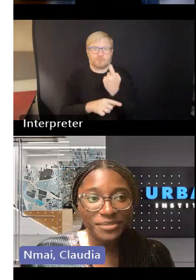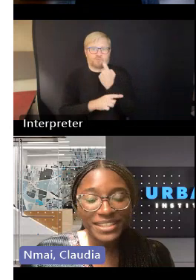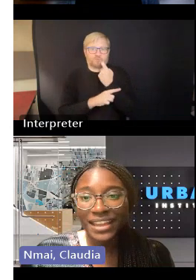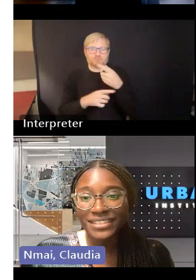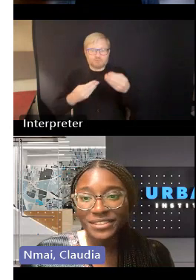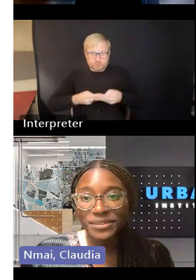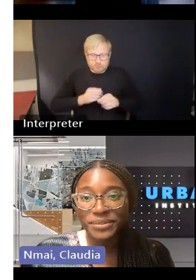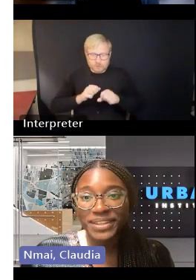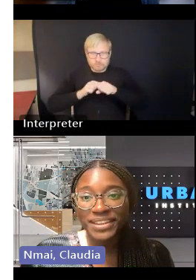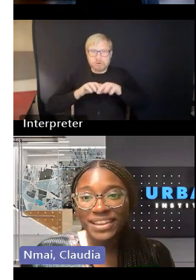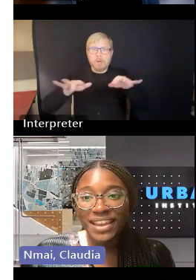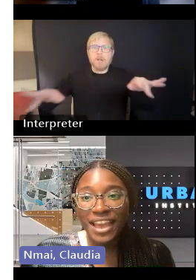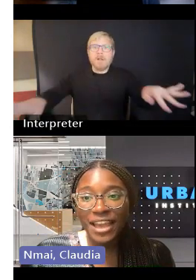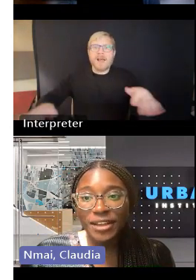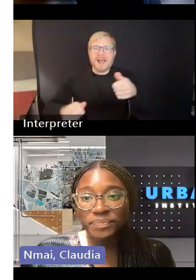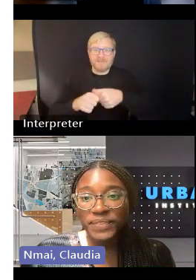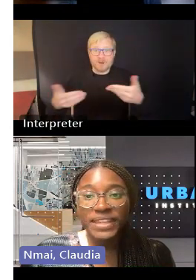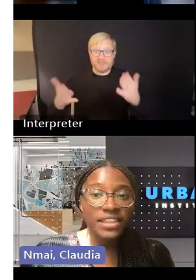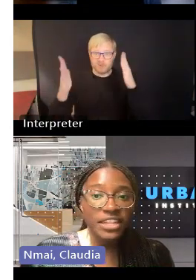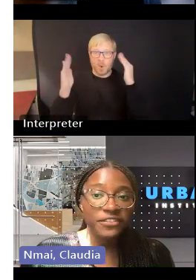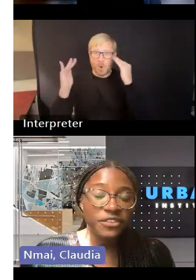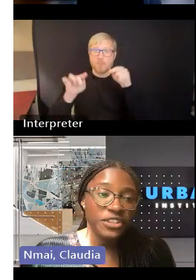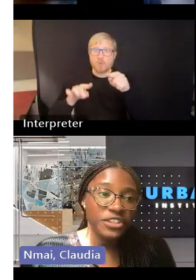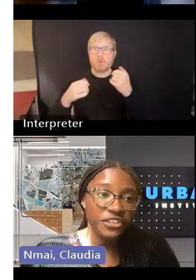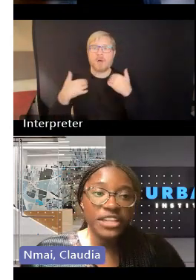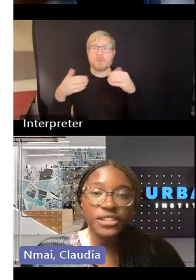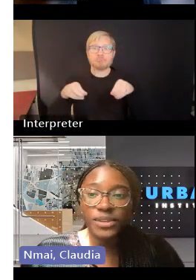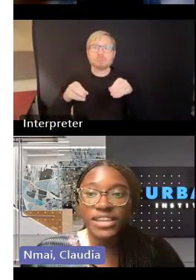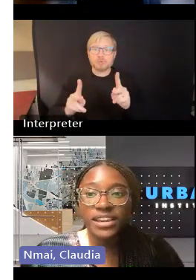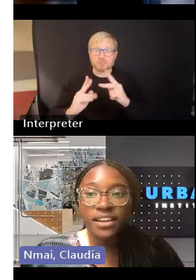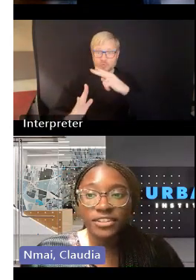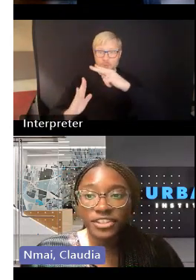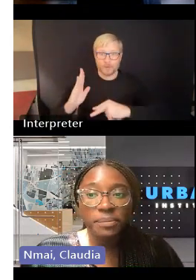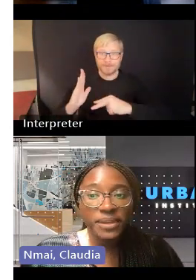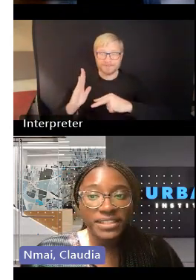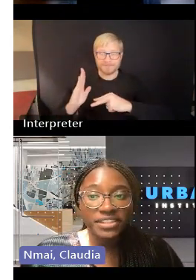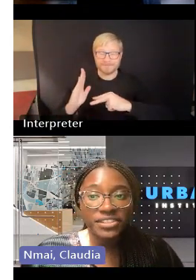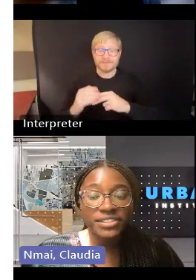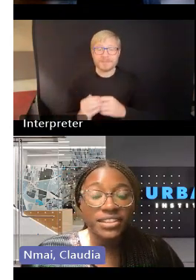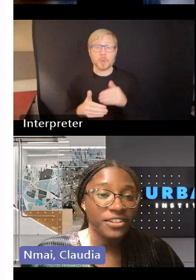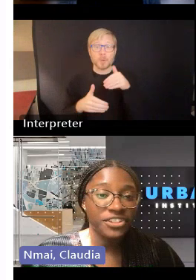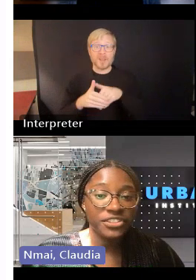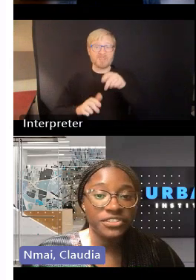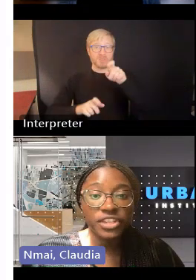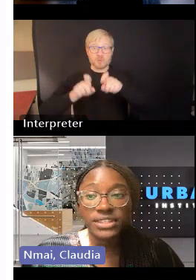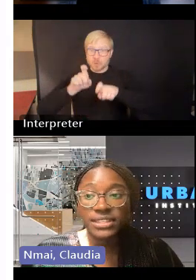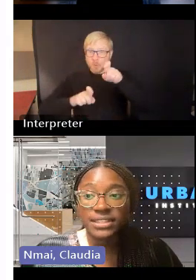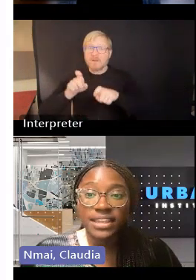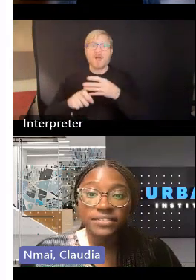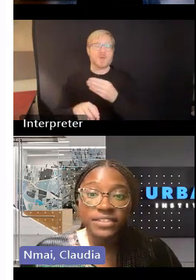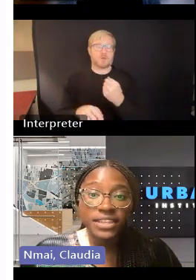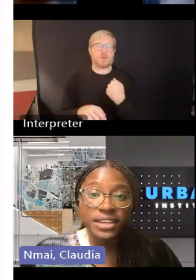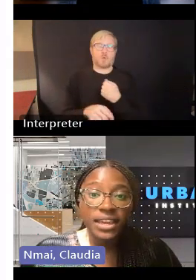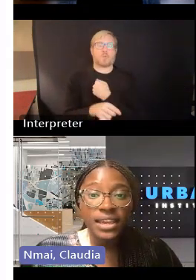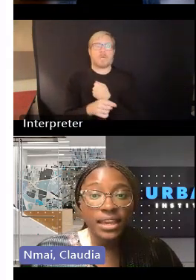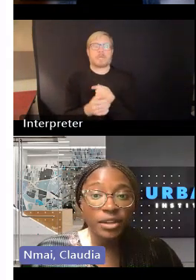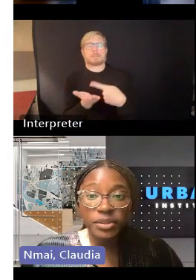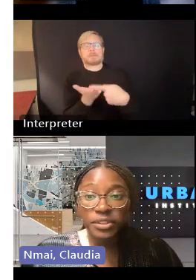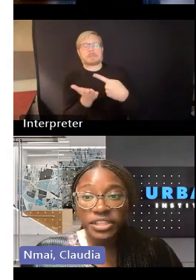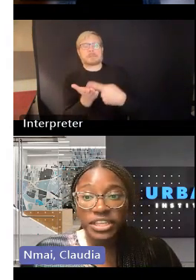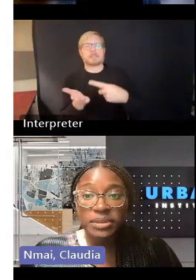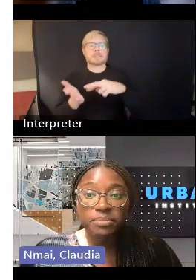have a chance to read that soon. And in the interviews and surveys, we covered topics such as definitions of justice and